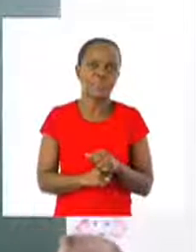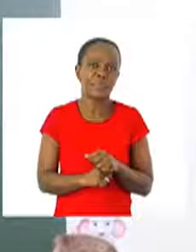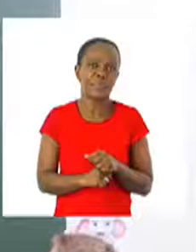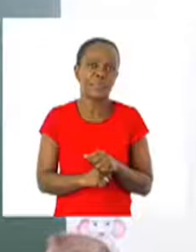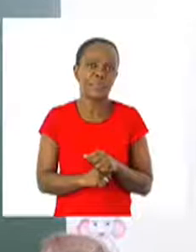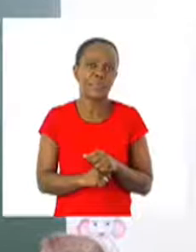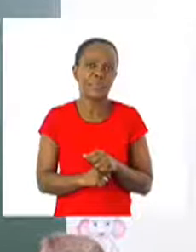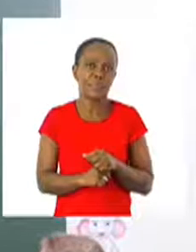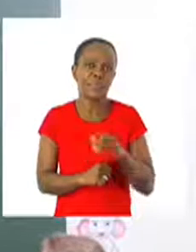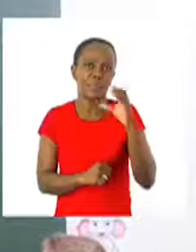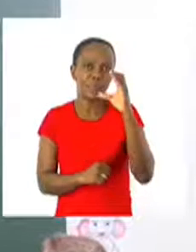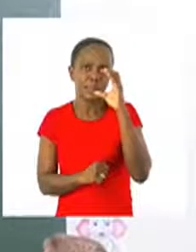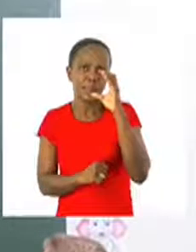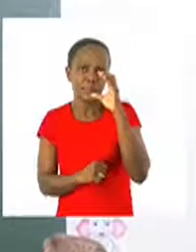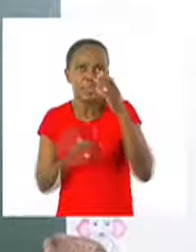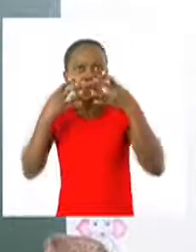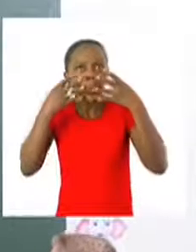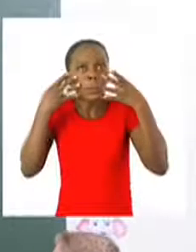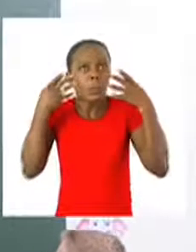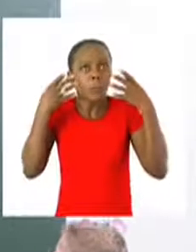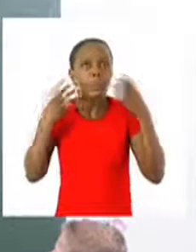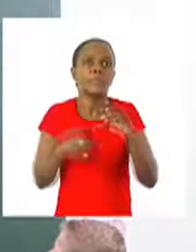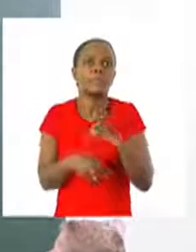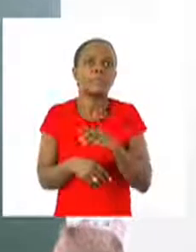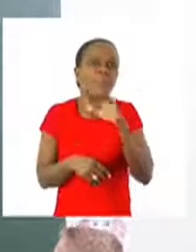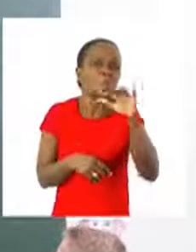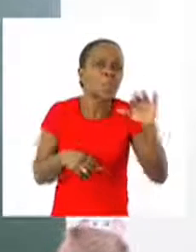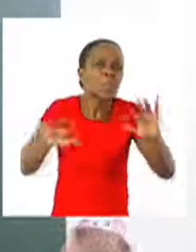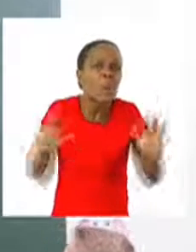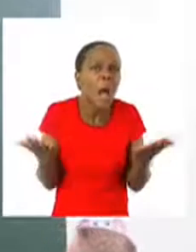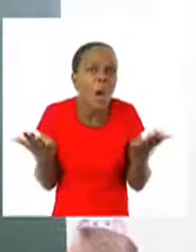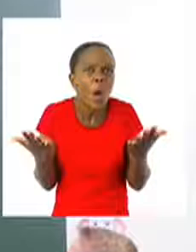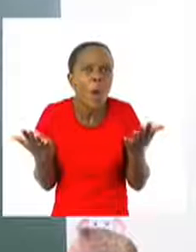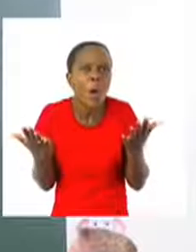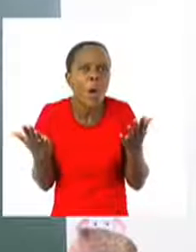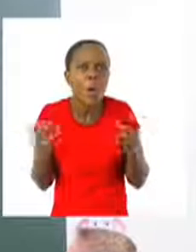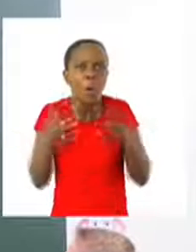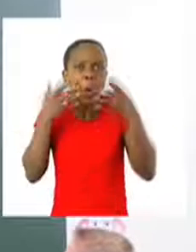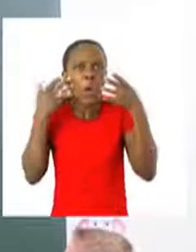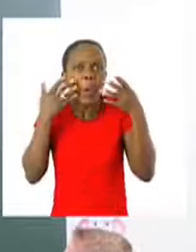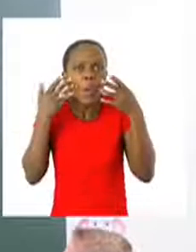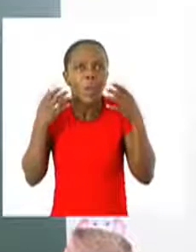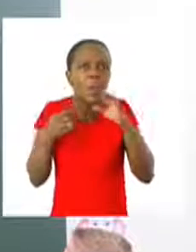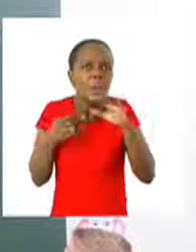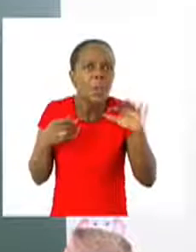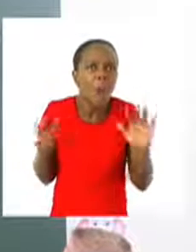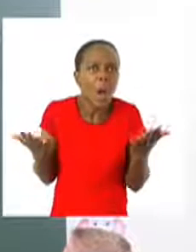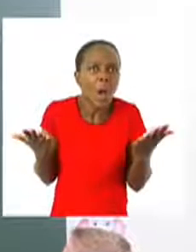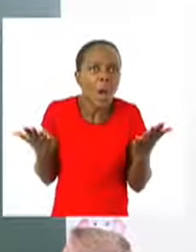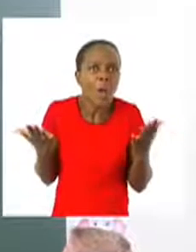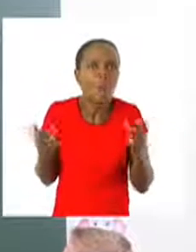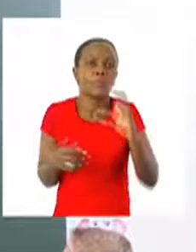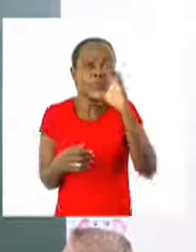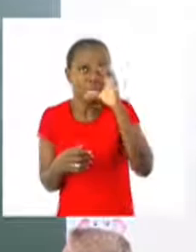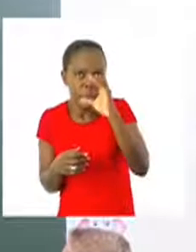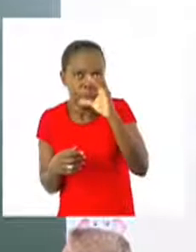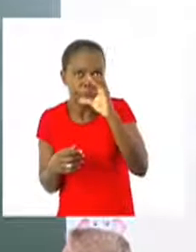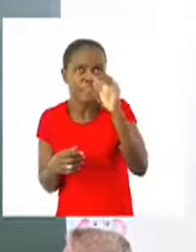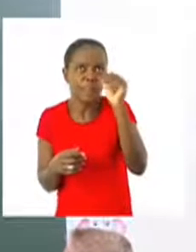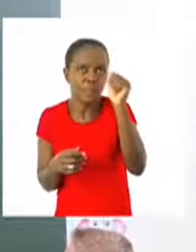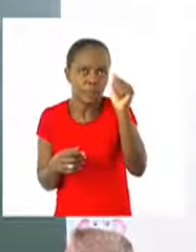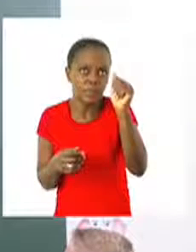What is this? A cat. Well done. It is a cat. What am I going to put here? Sheep.